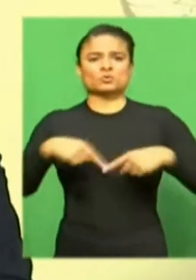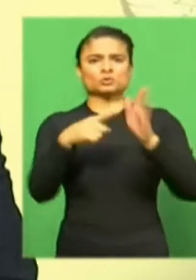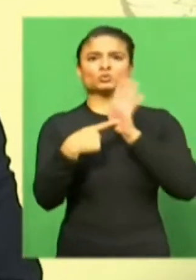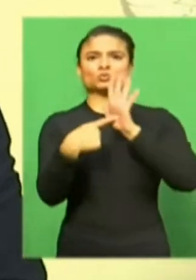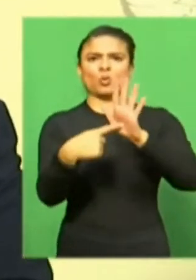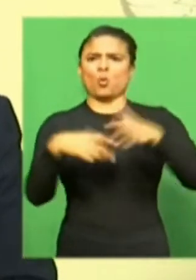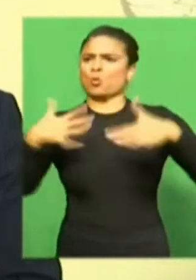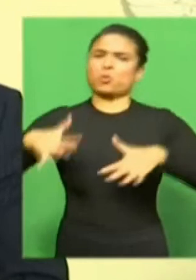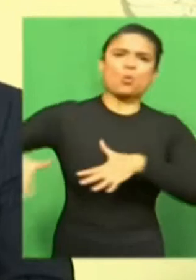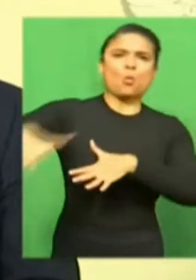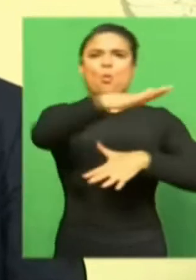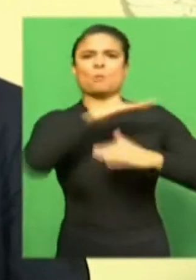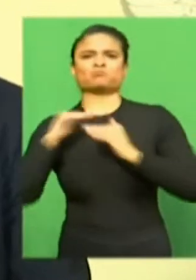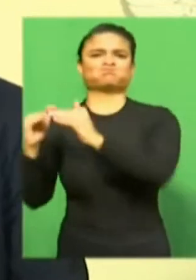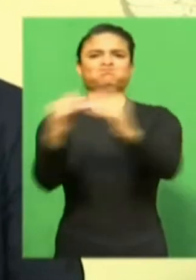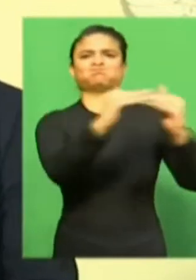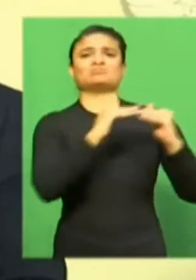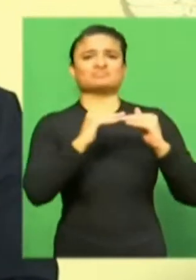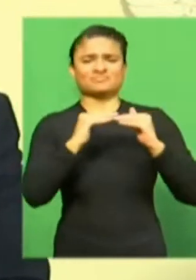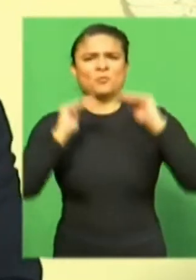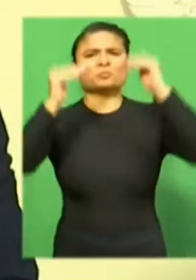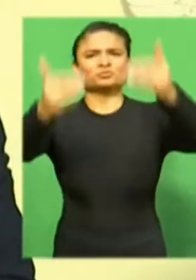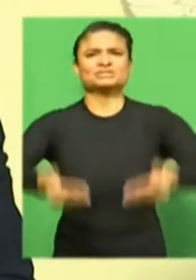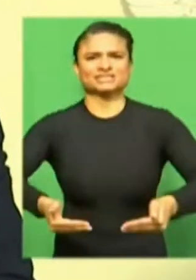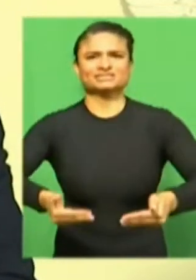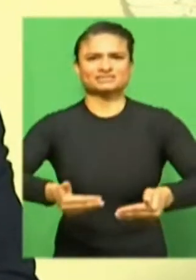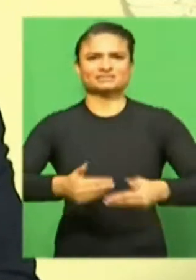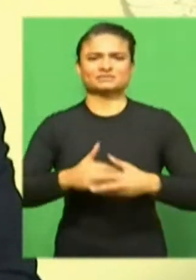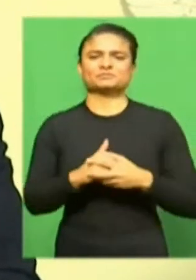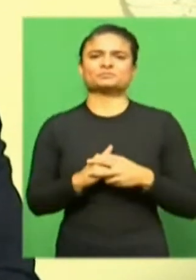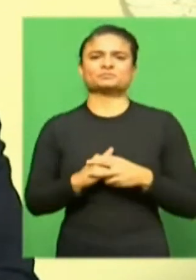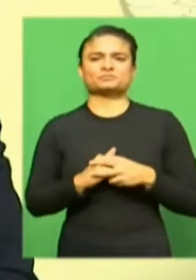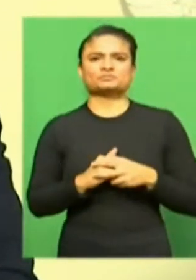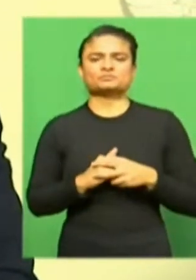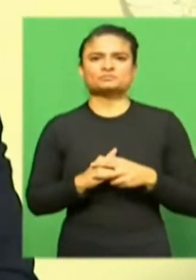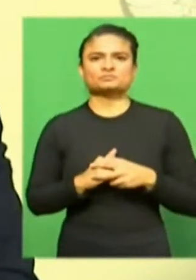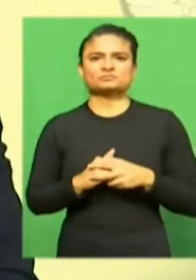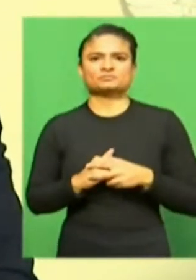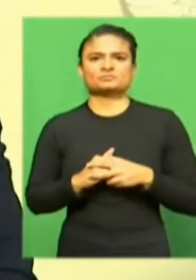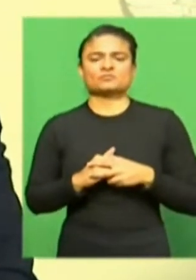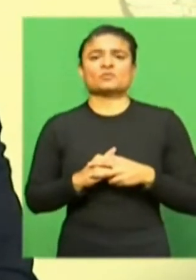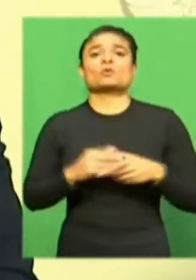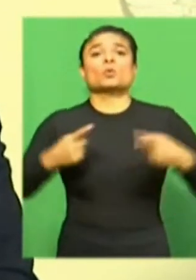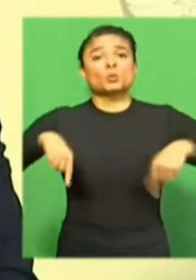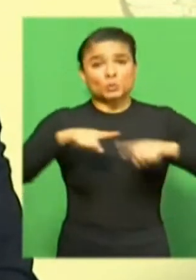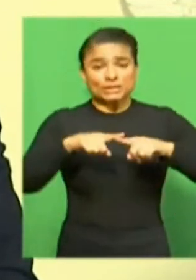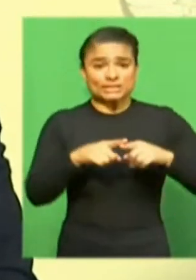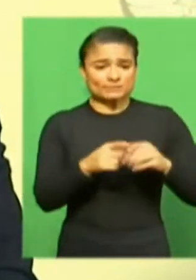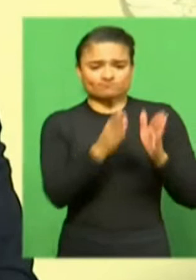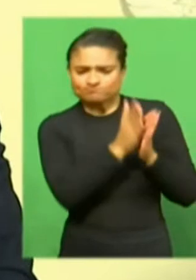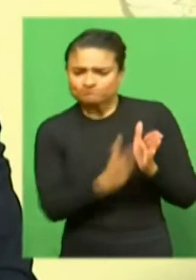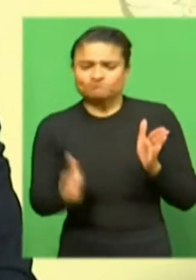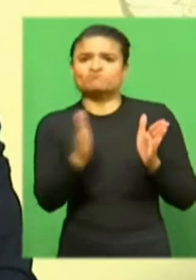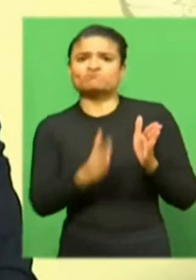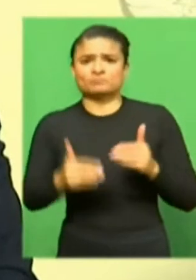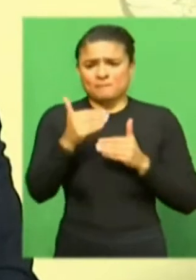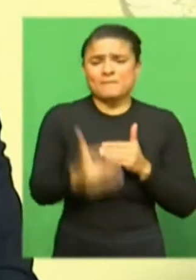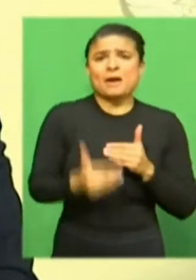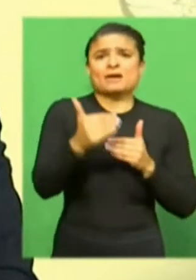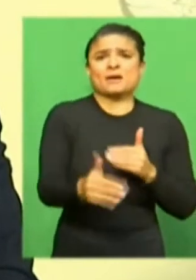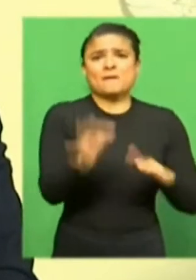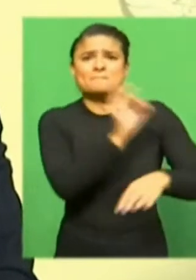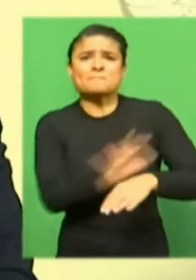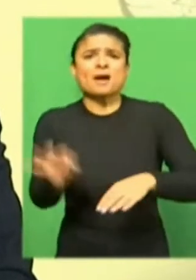I want to make it clear that law and order will be maintained. There will be further